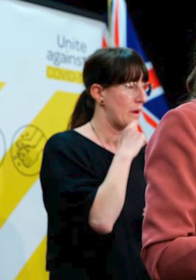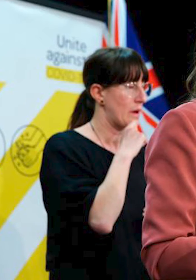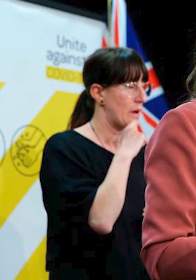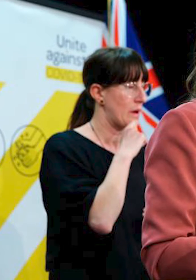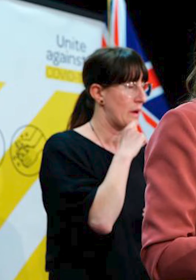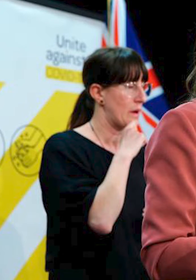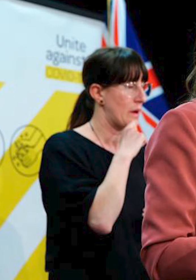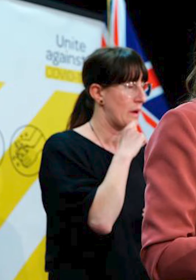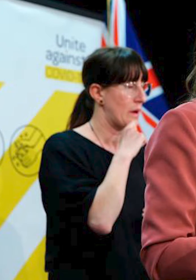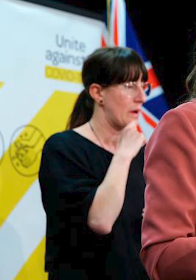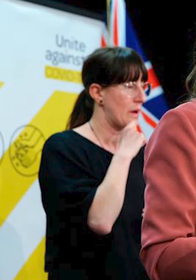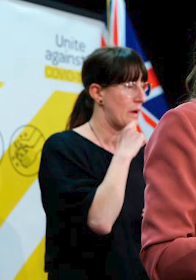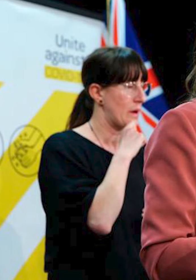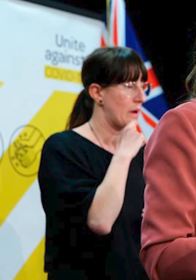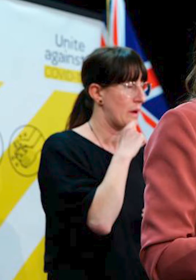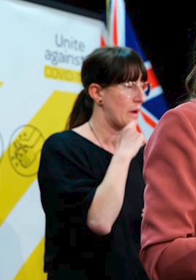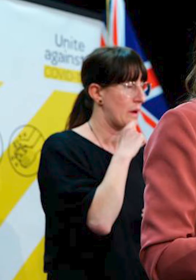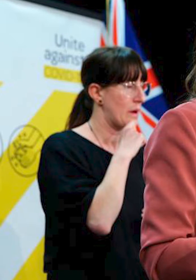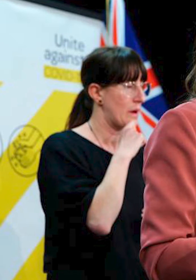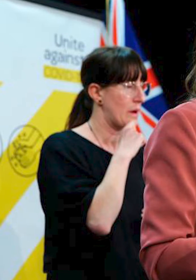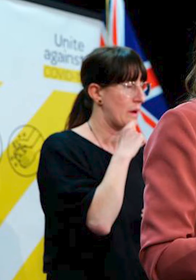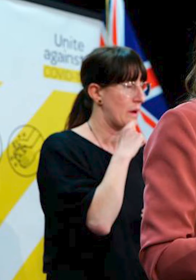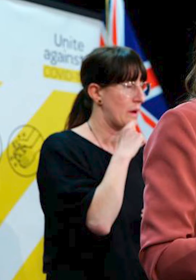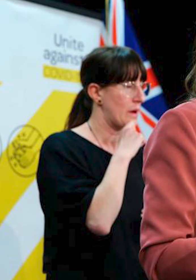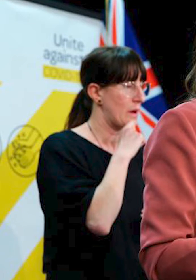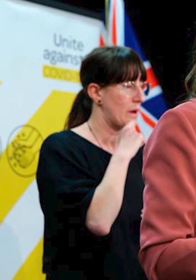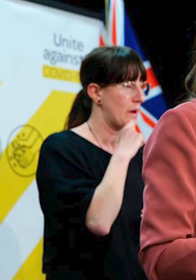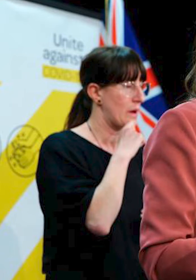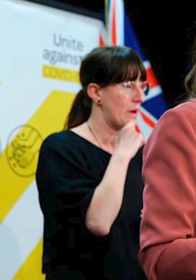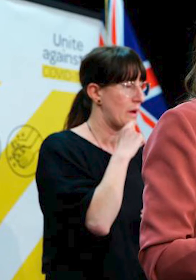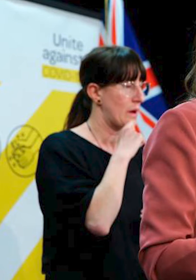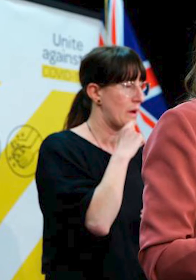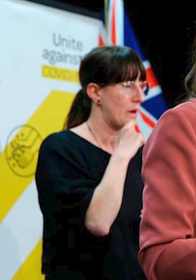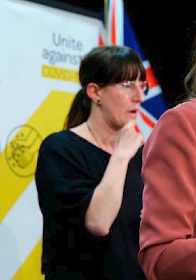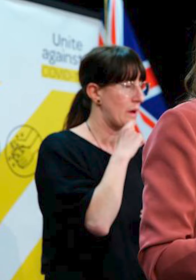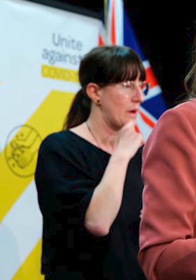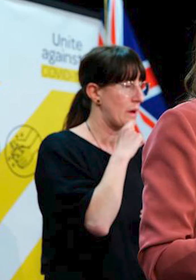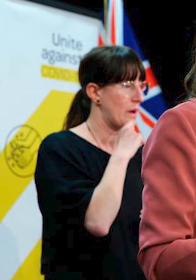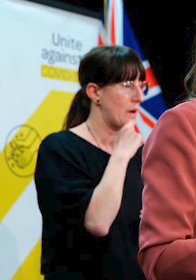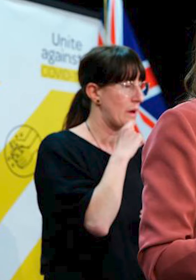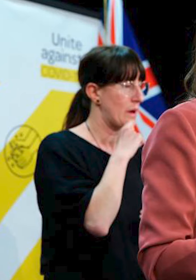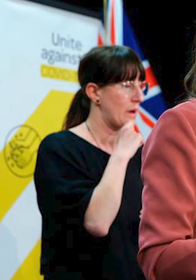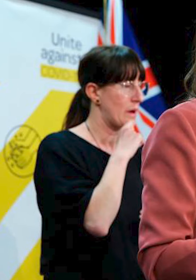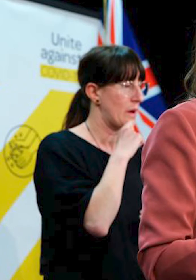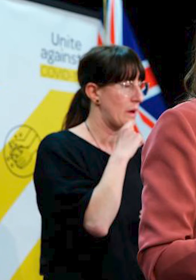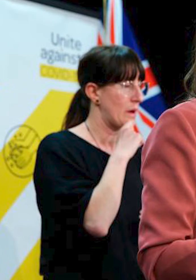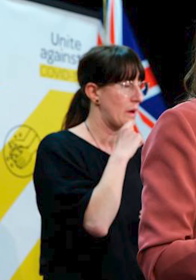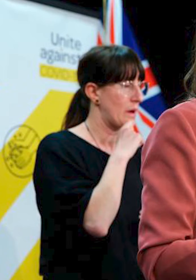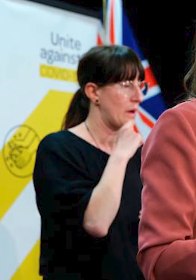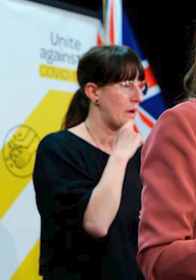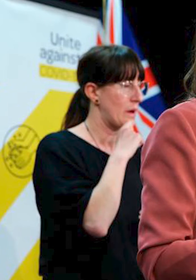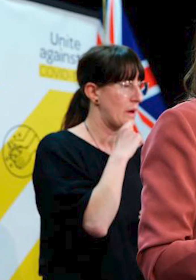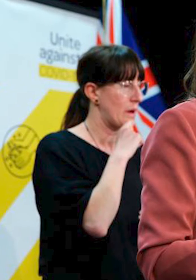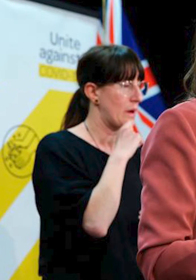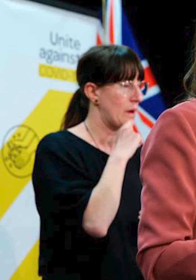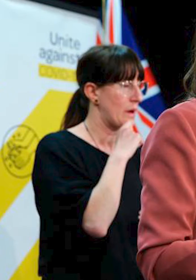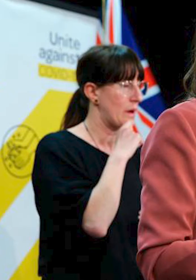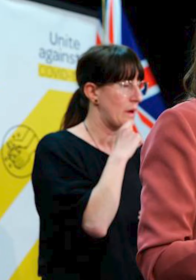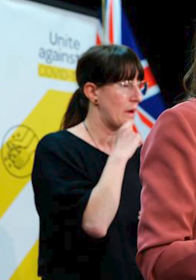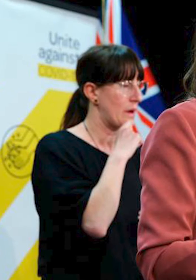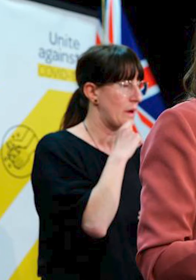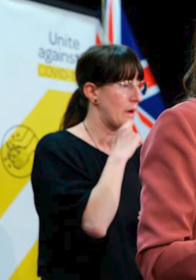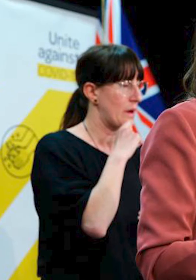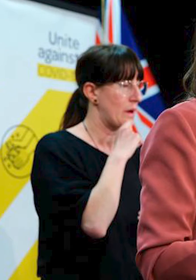New Zealand announces it's locking down the entire country. Over one COVID case, CNN, New Zealand's